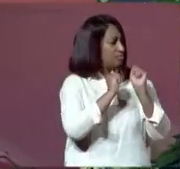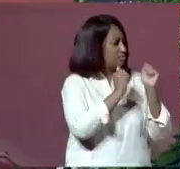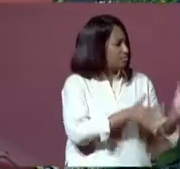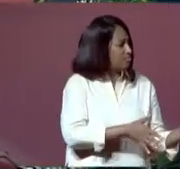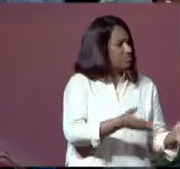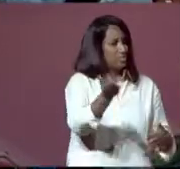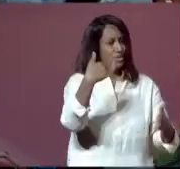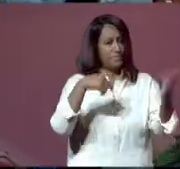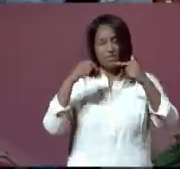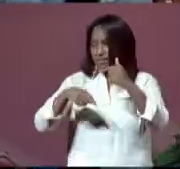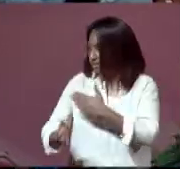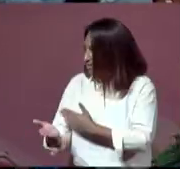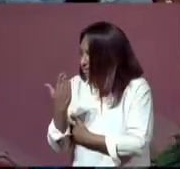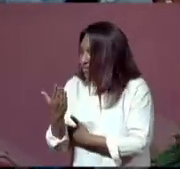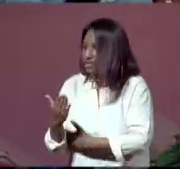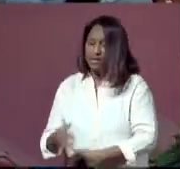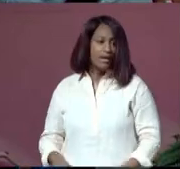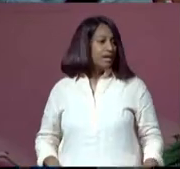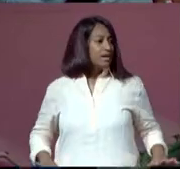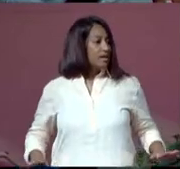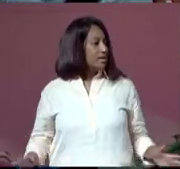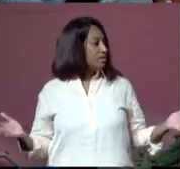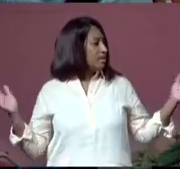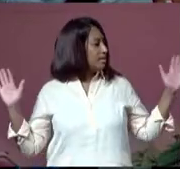this morning.